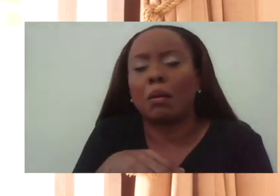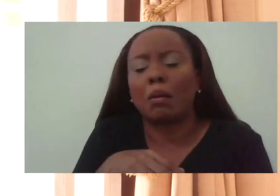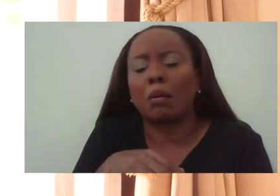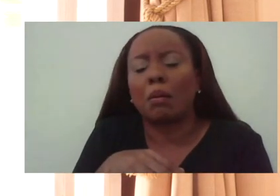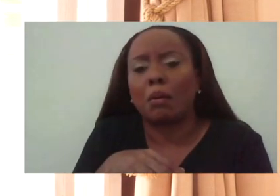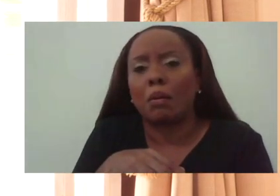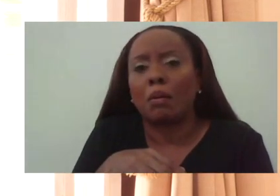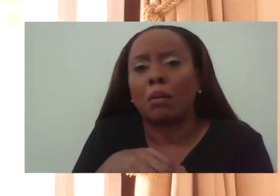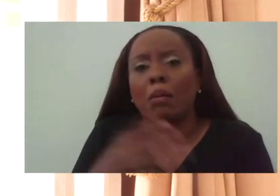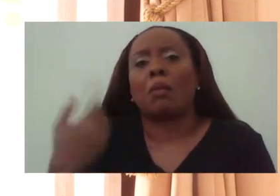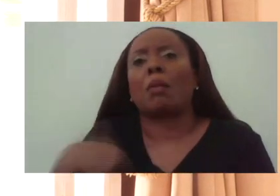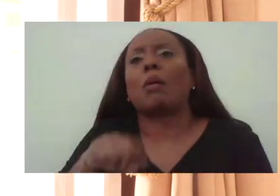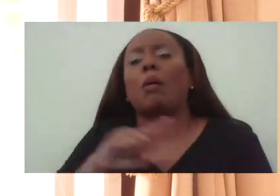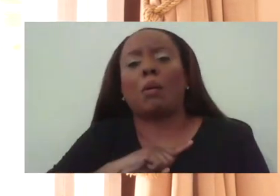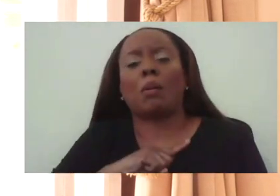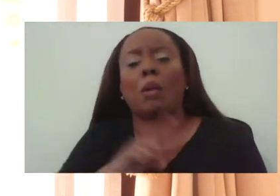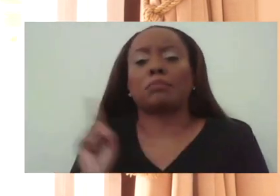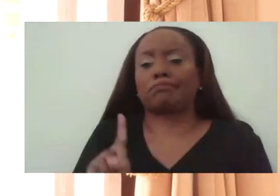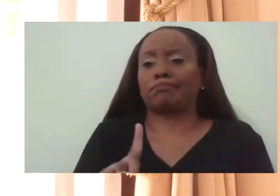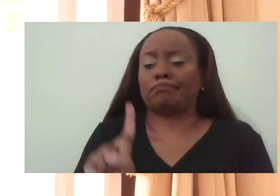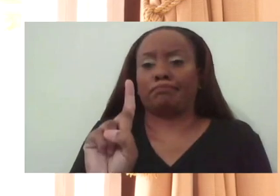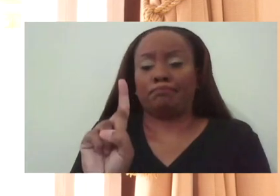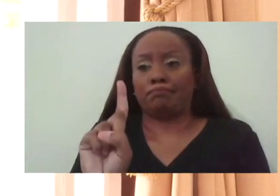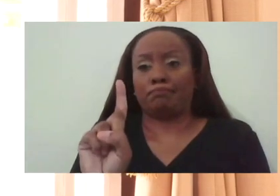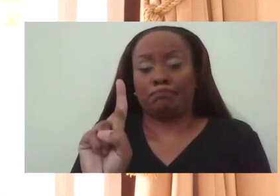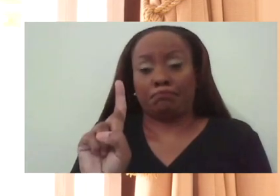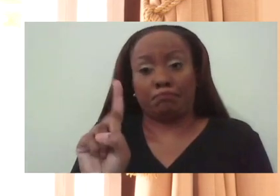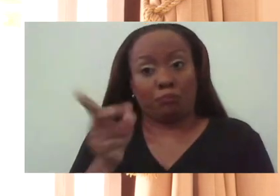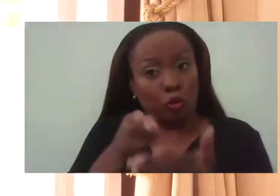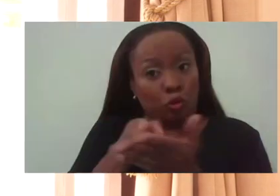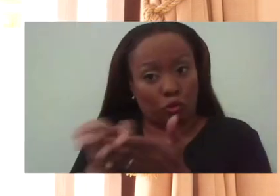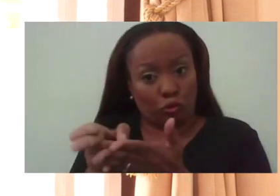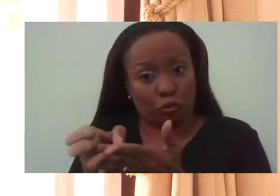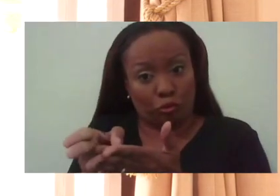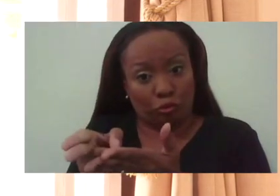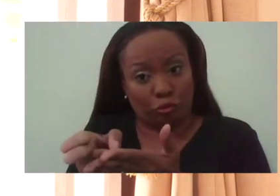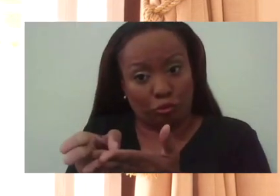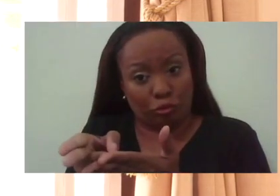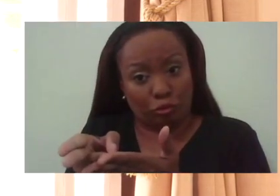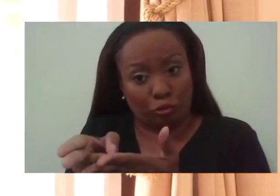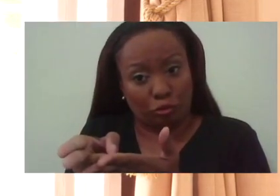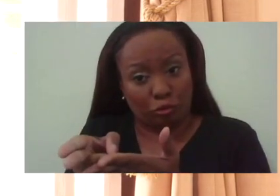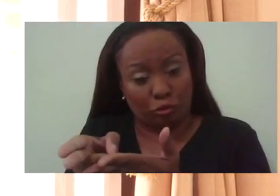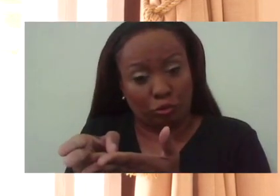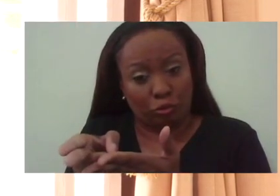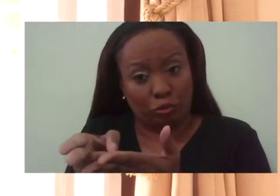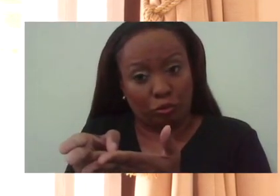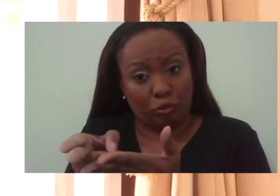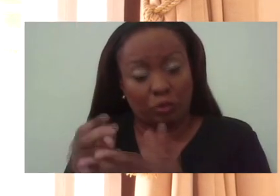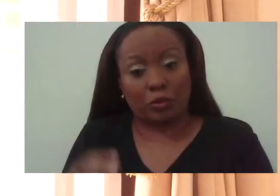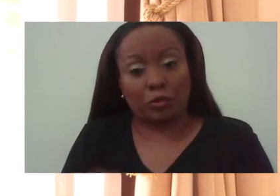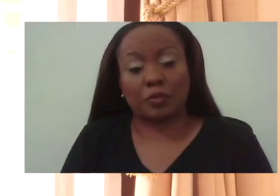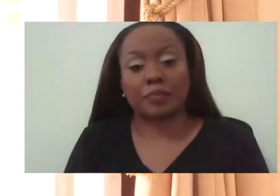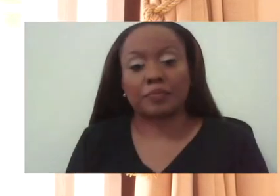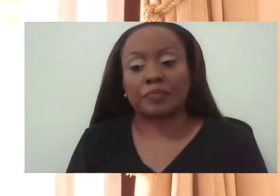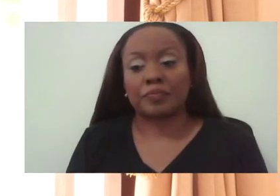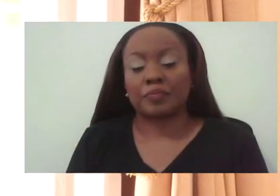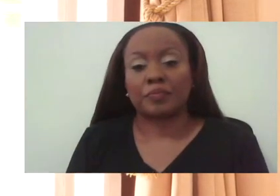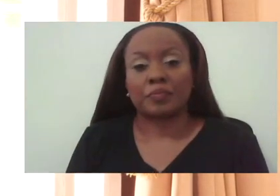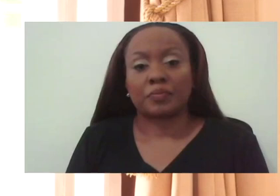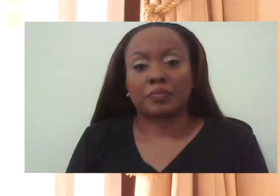with the truth. And it's very unfortunate when we put in the public space